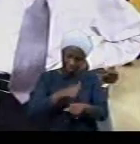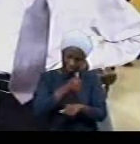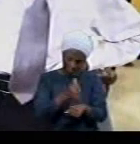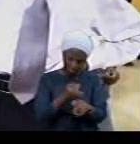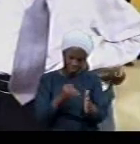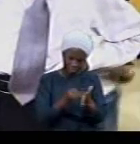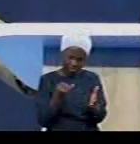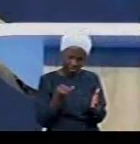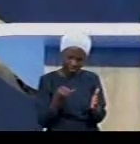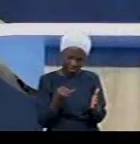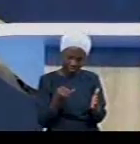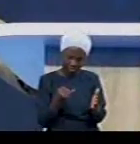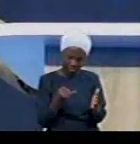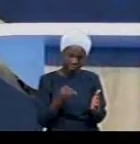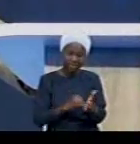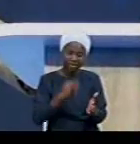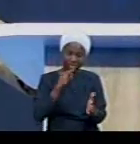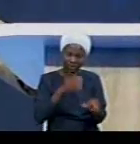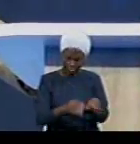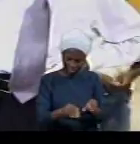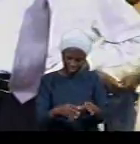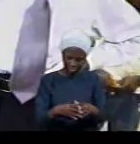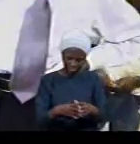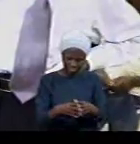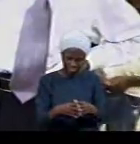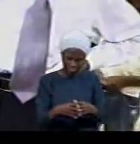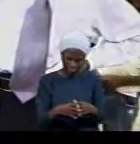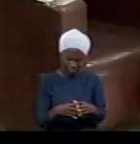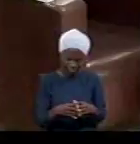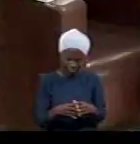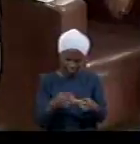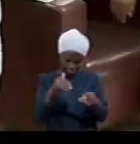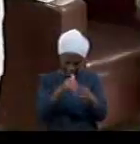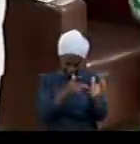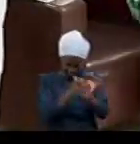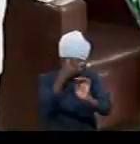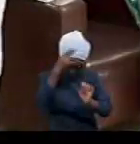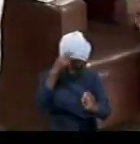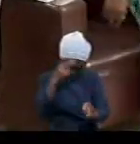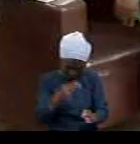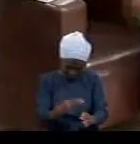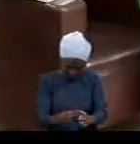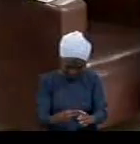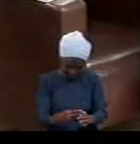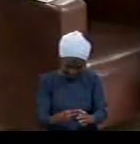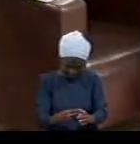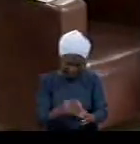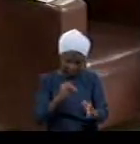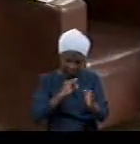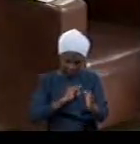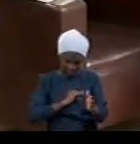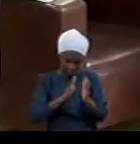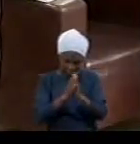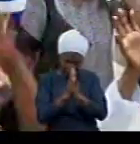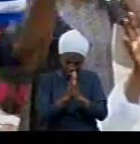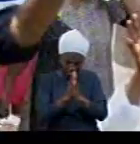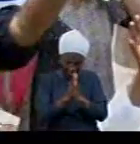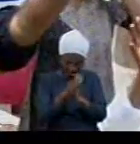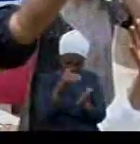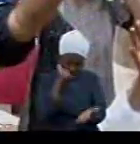it. It is done. In Jesus' name, I